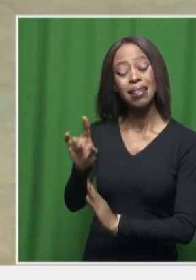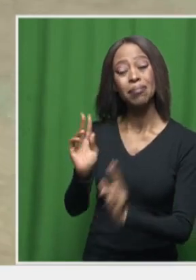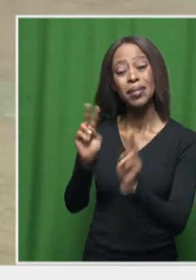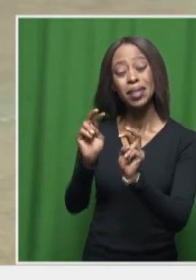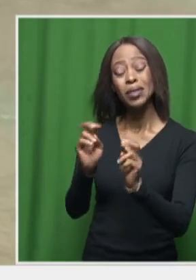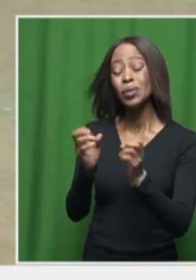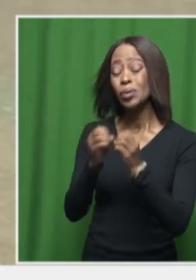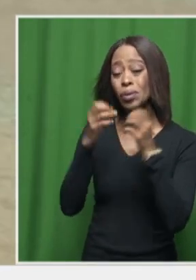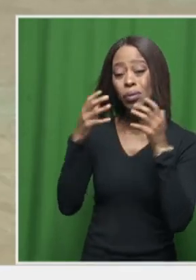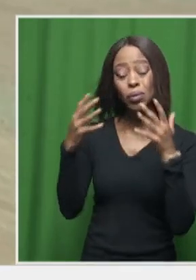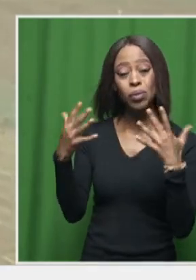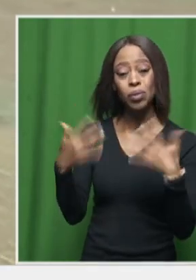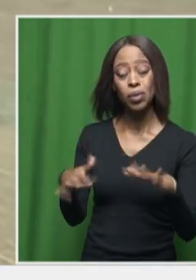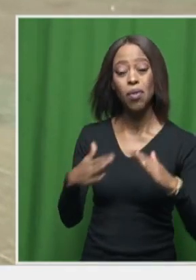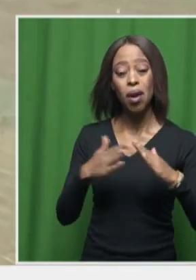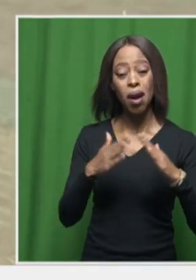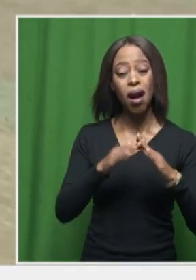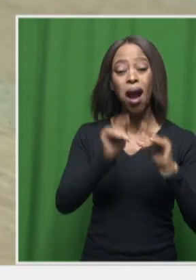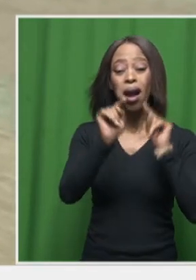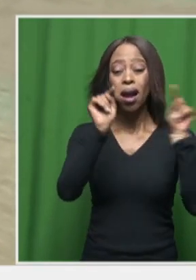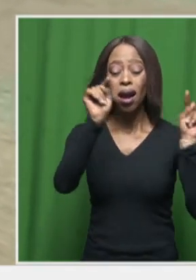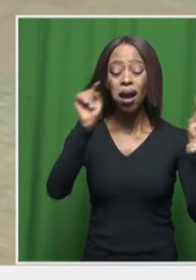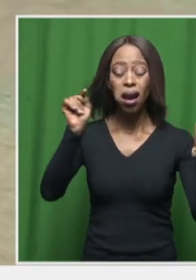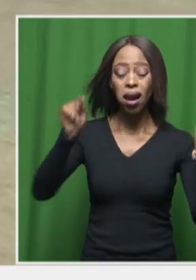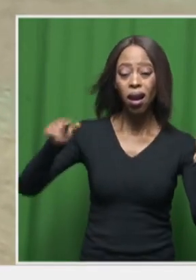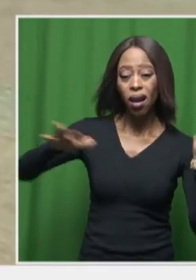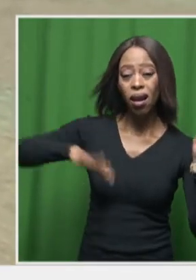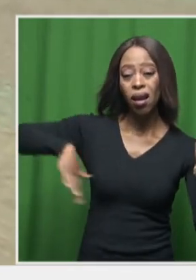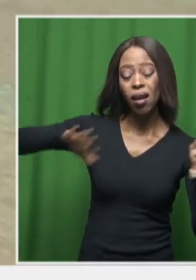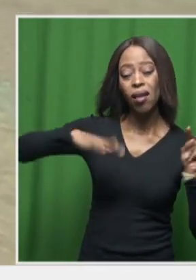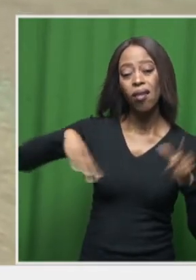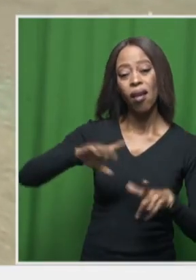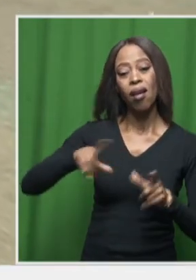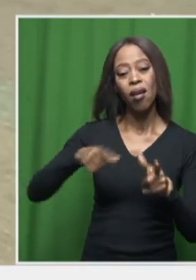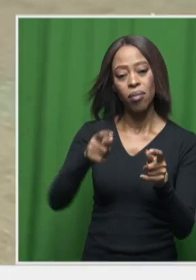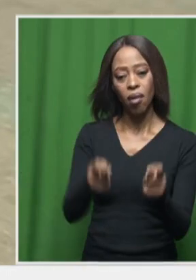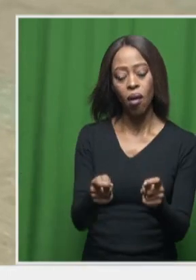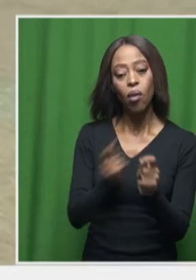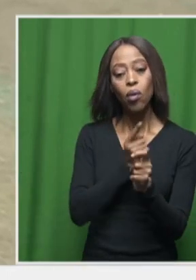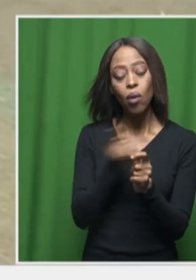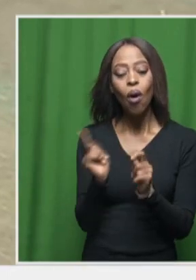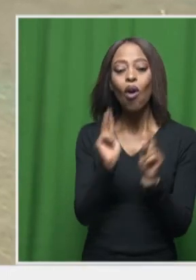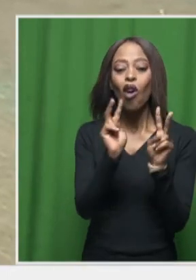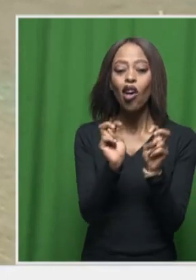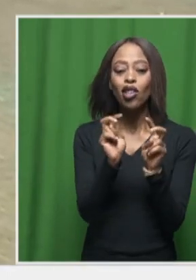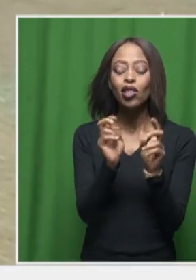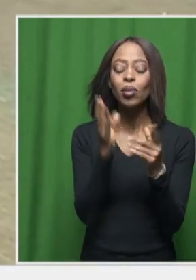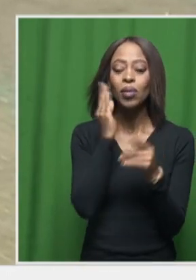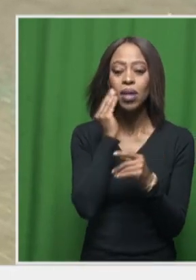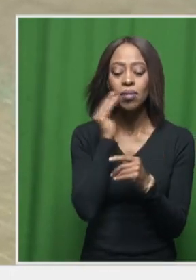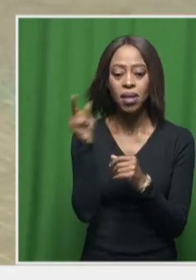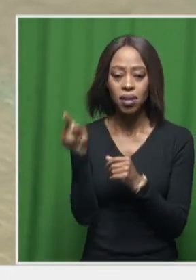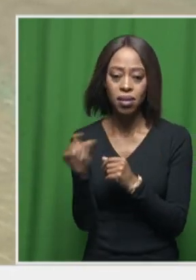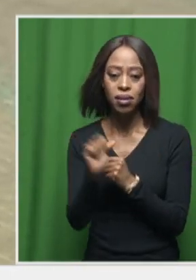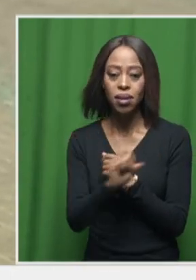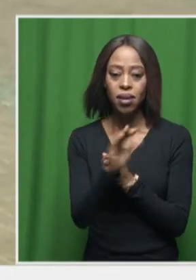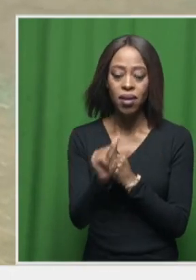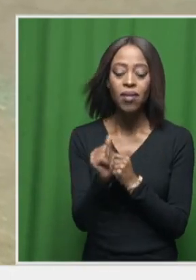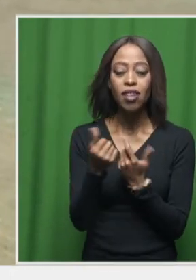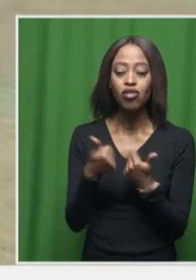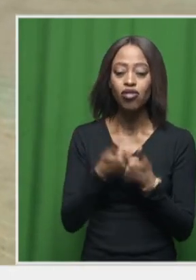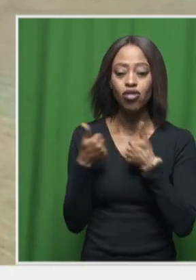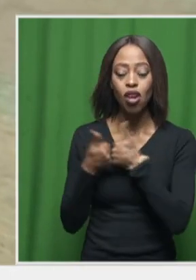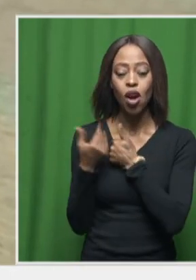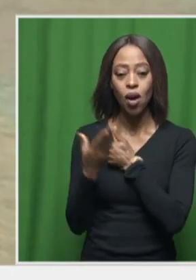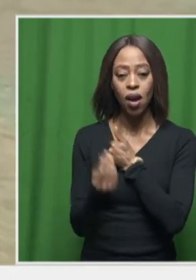housing. You go to Imzamoyetu, you go to Kukuletu, you go to Nyanga. Those are issues that are facing South Africans as we